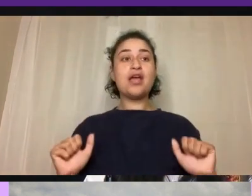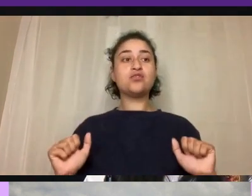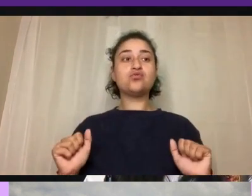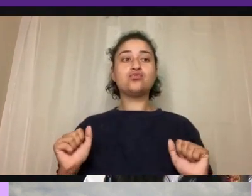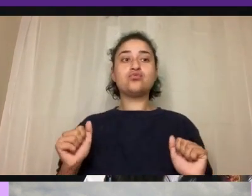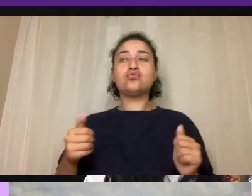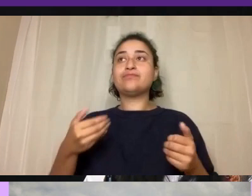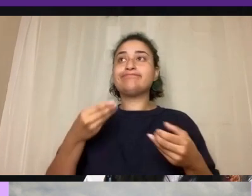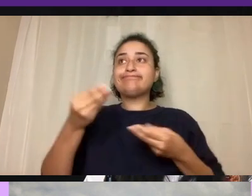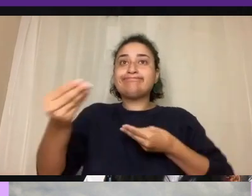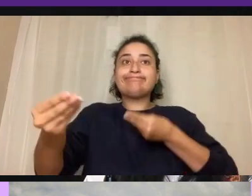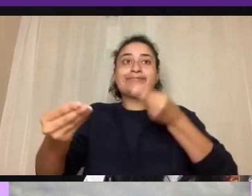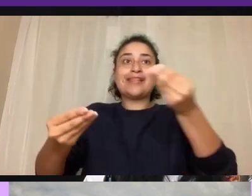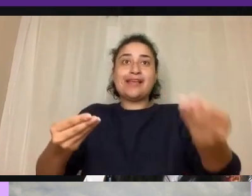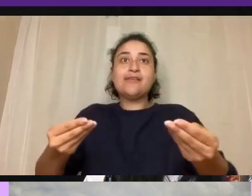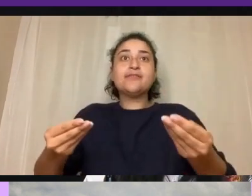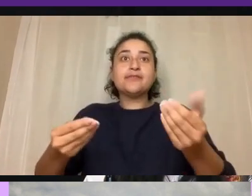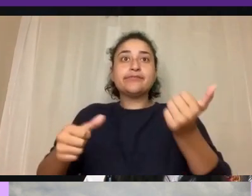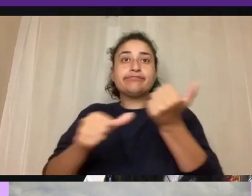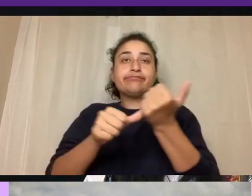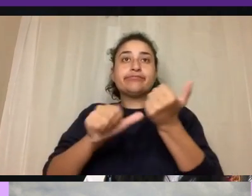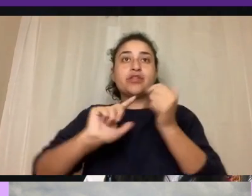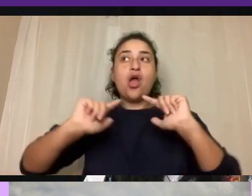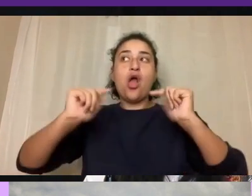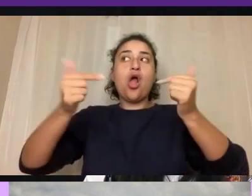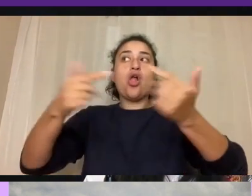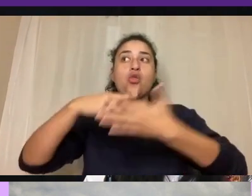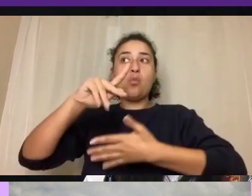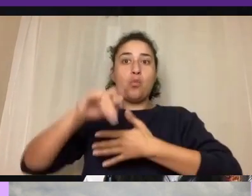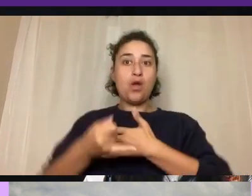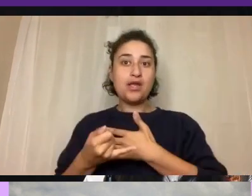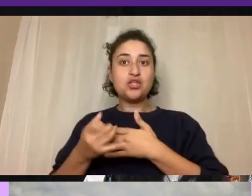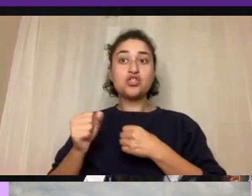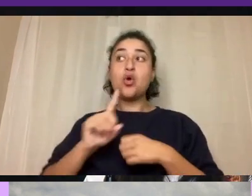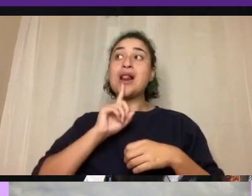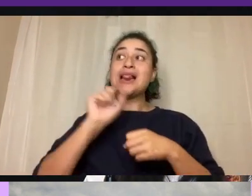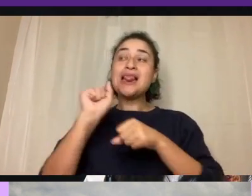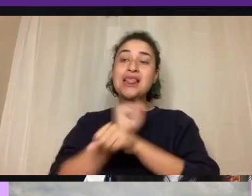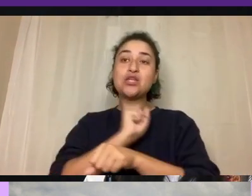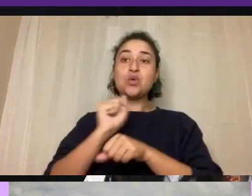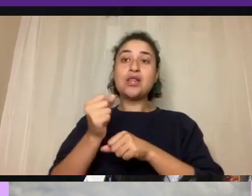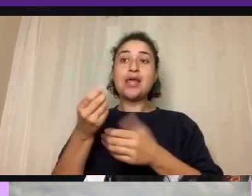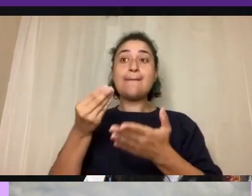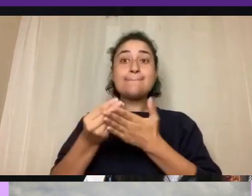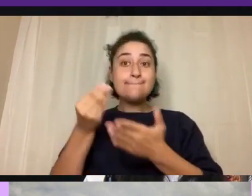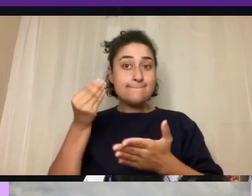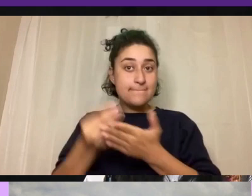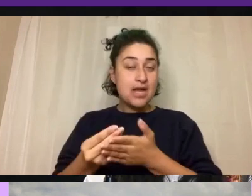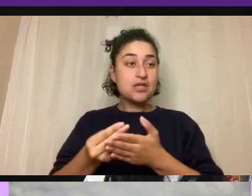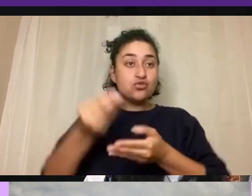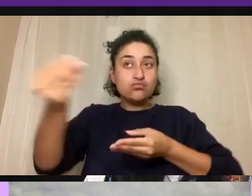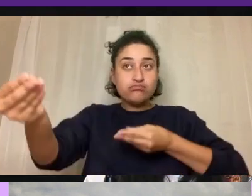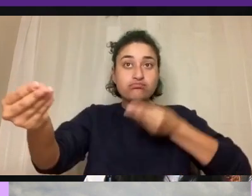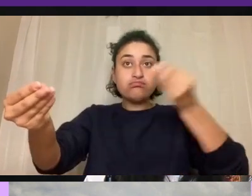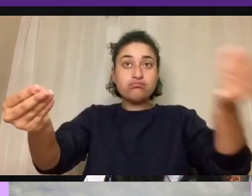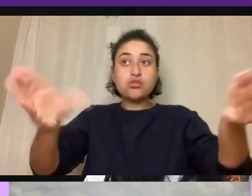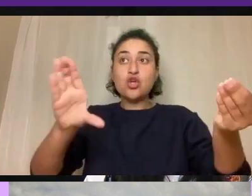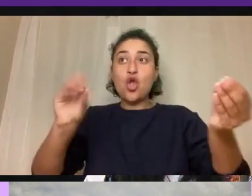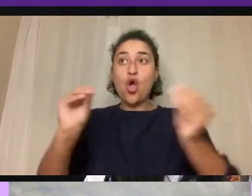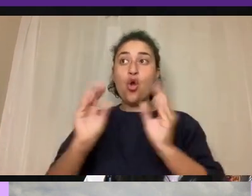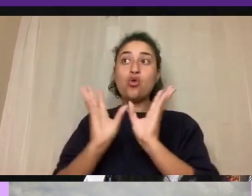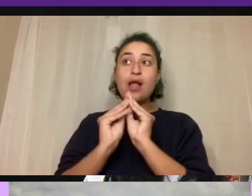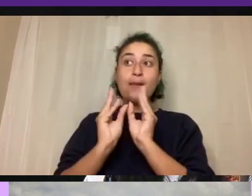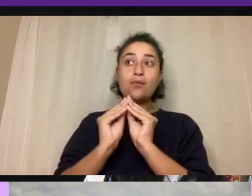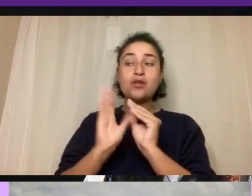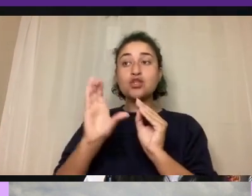other projects, right? So literally money to collaborate, to co-sponsor, and that allows us to do